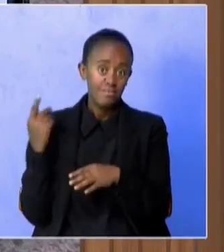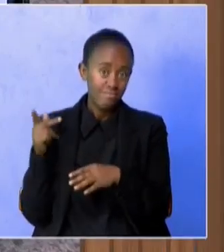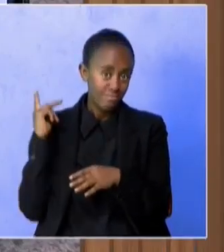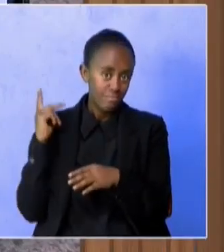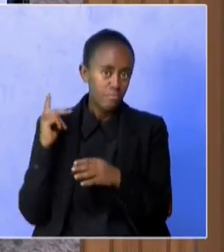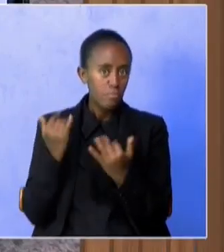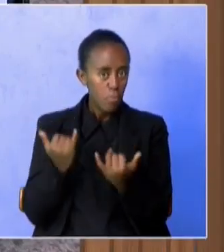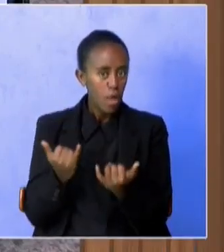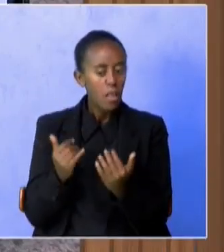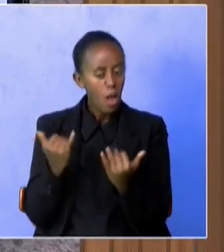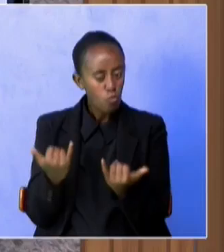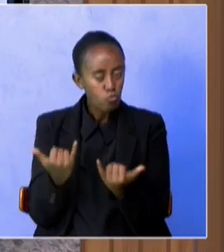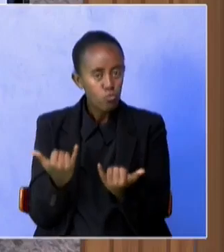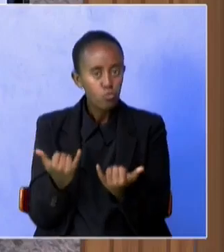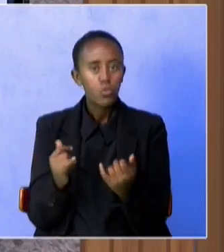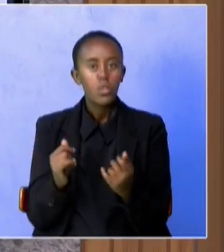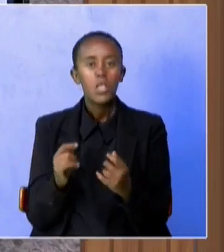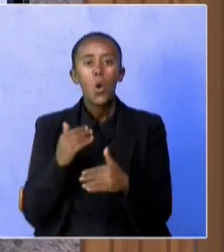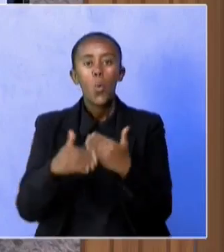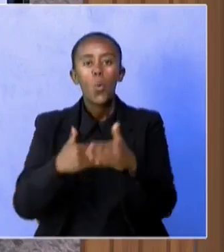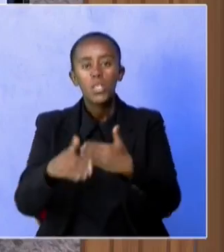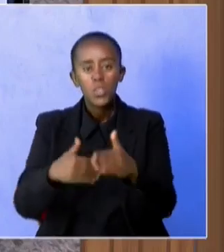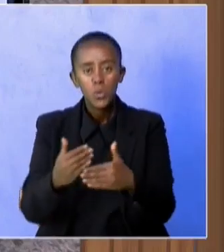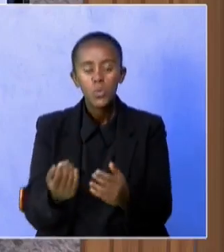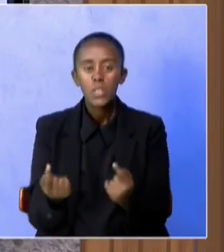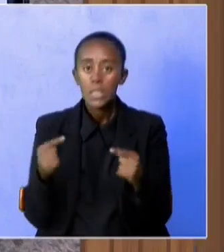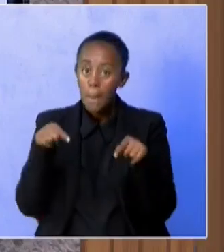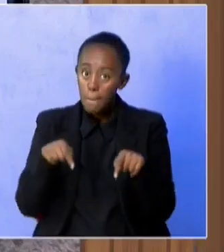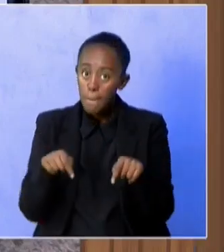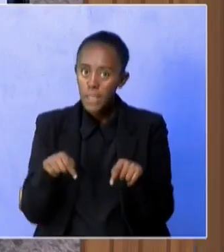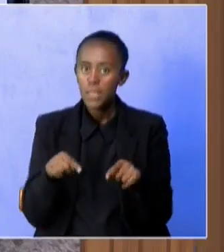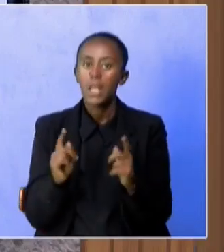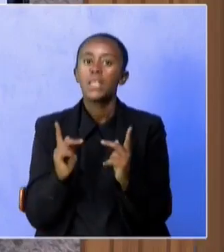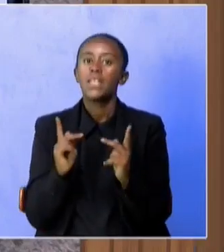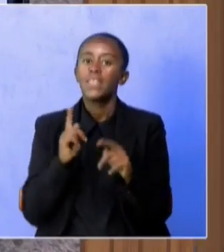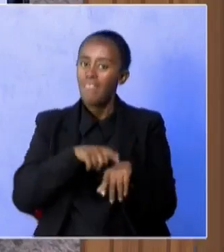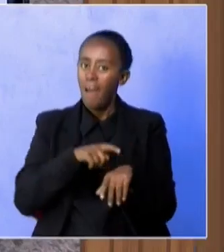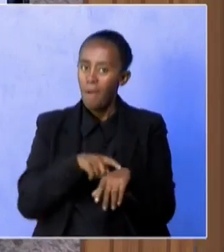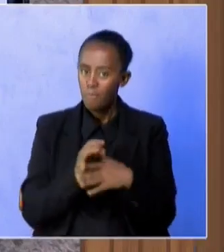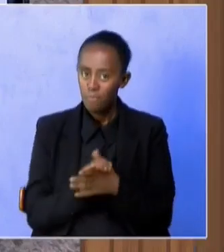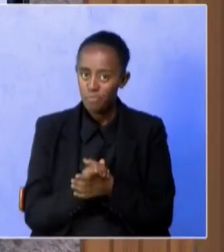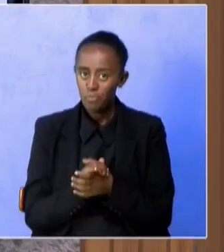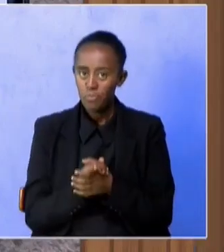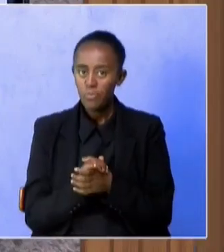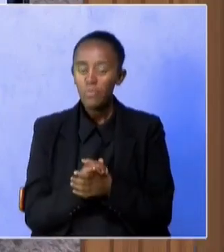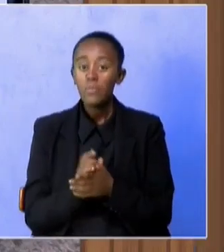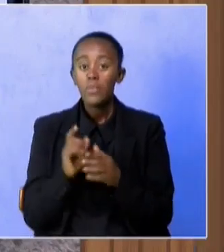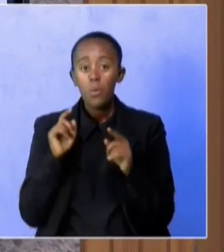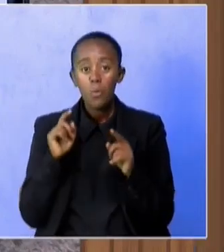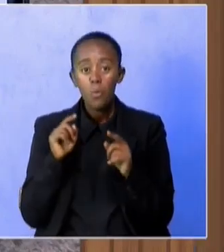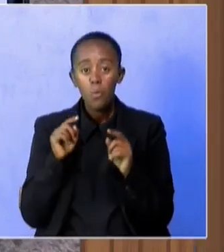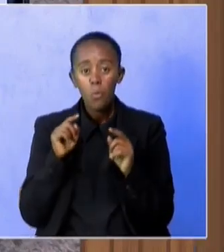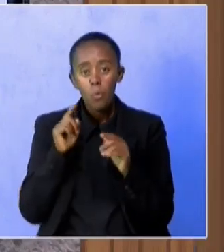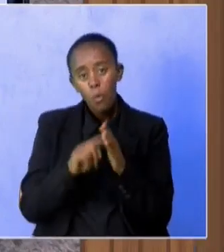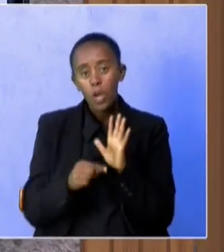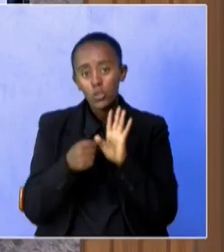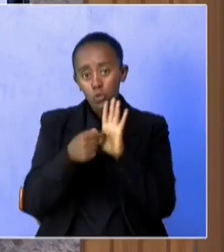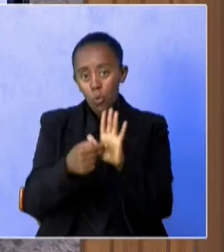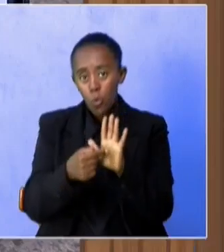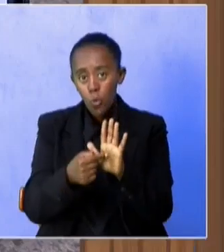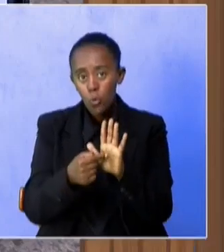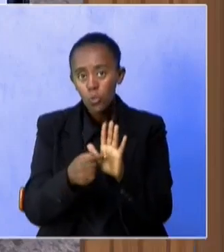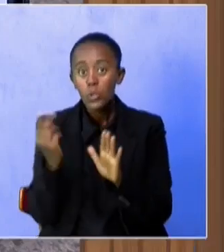consequence in the present time. So that is what shows, or what we show when we're using the present perfect